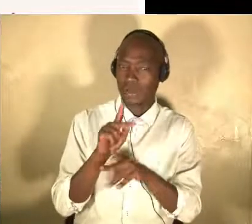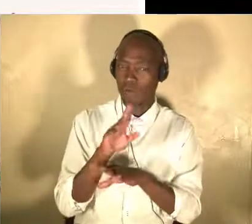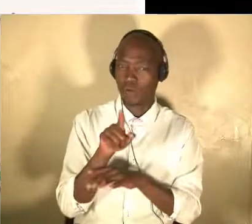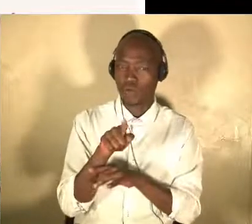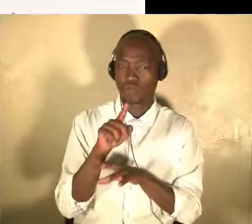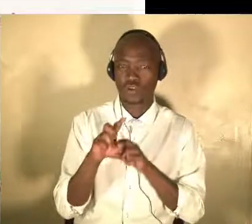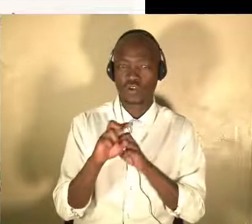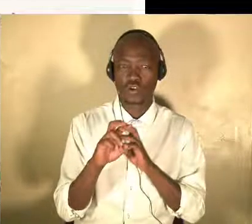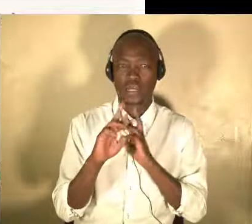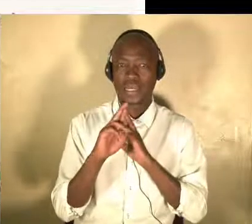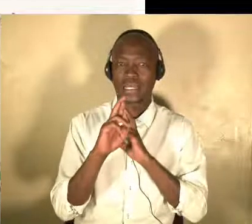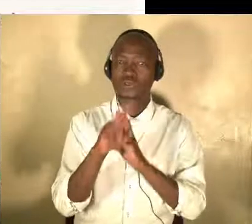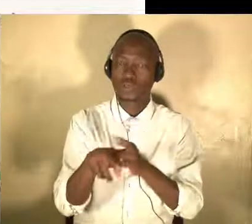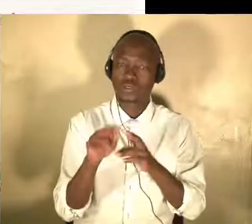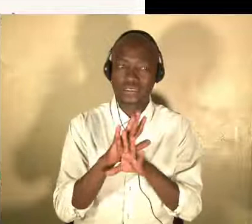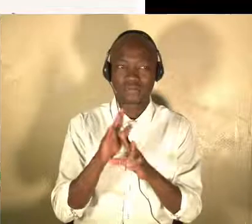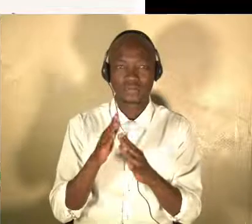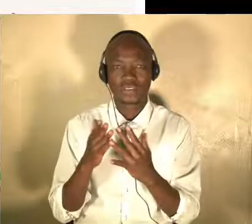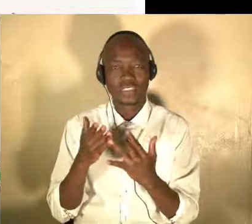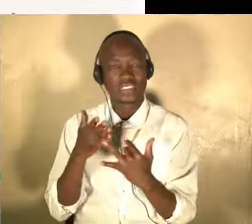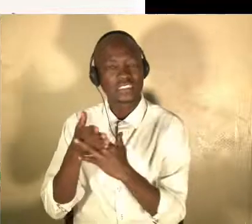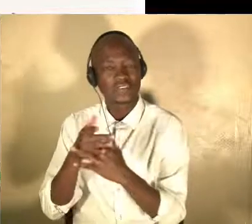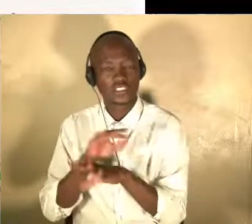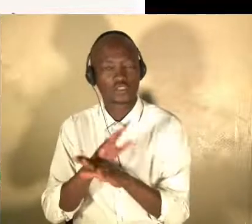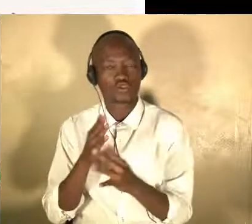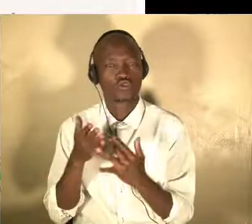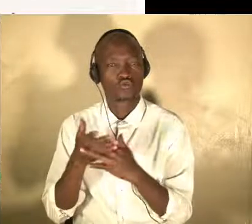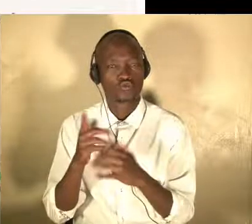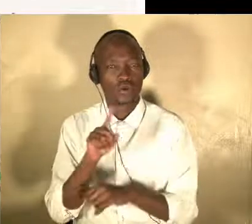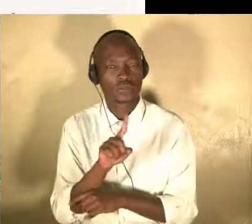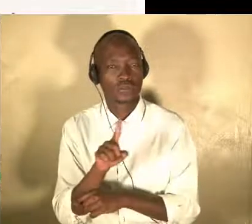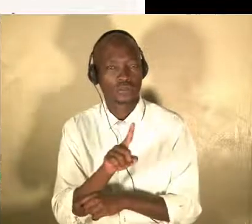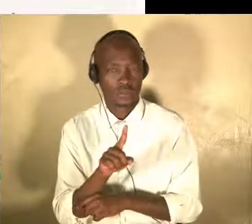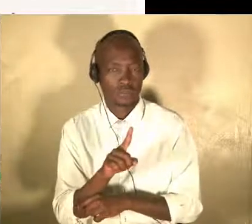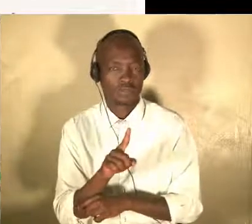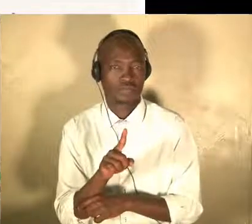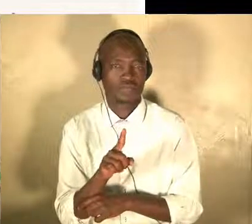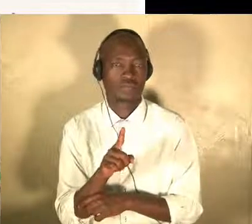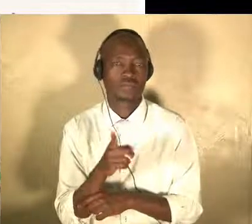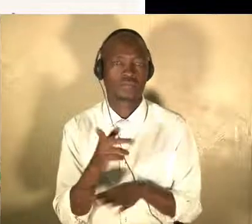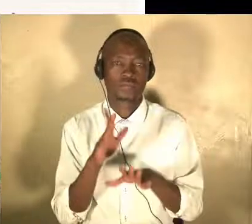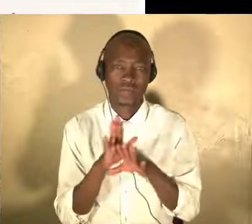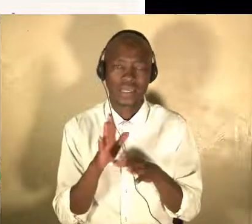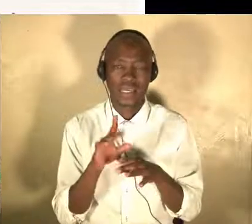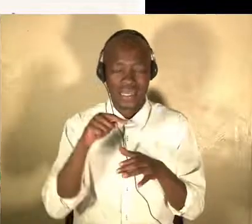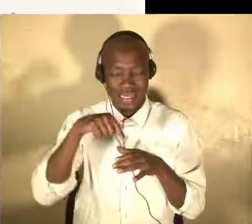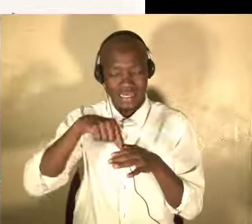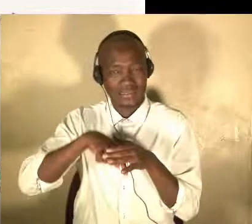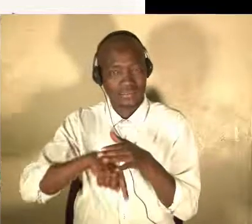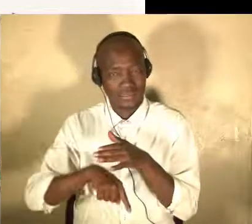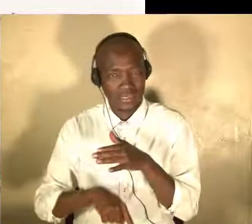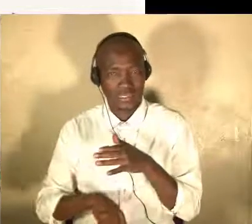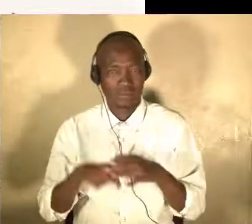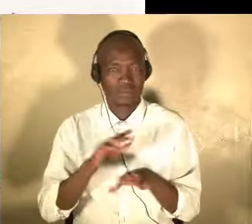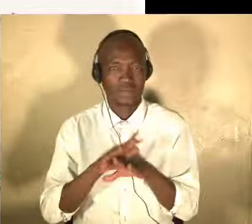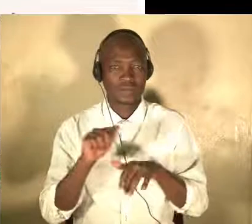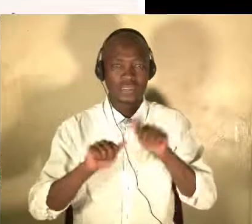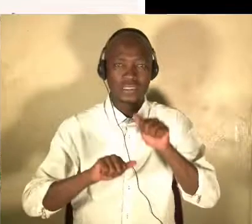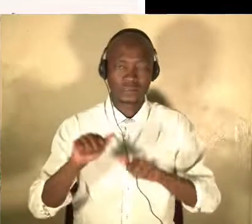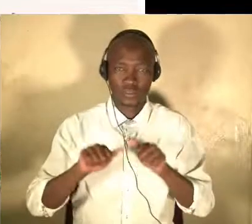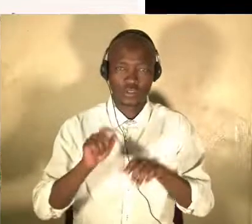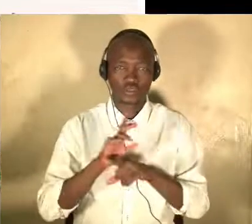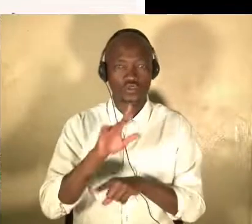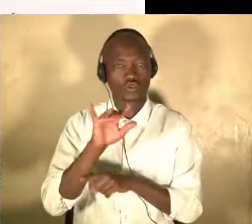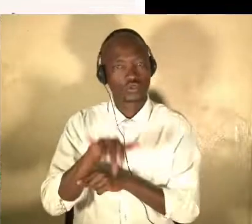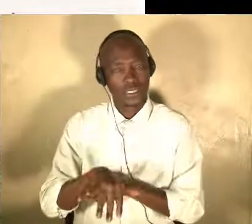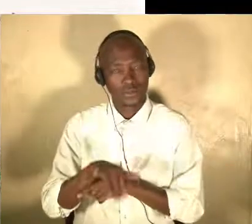a responsive intervention through such an intensive assessment, so